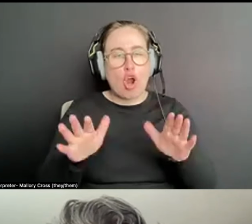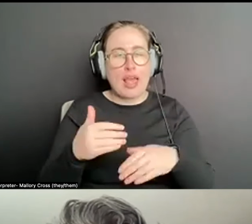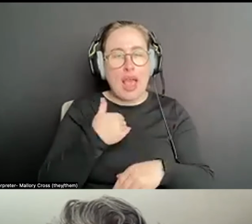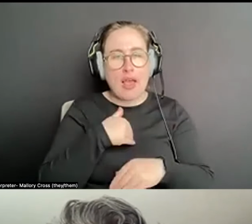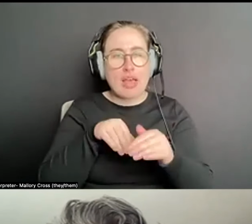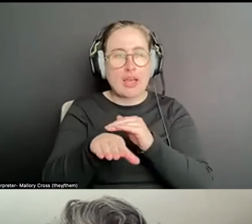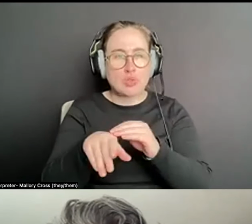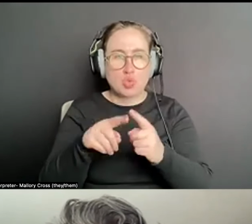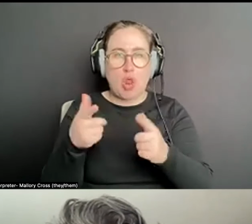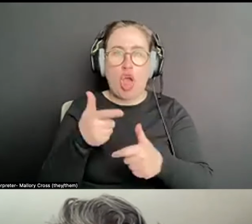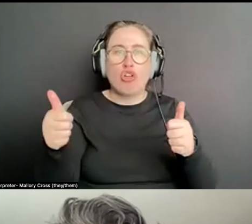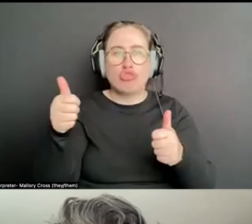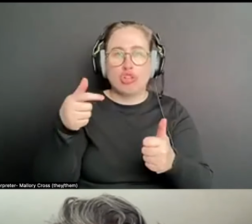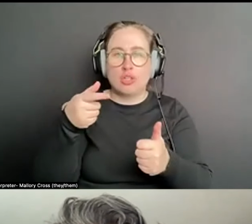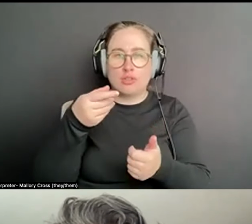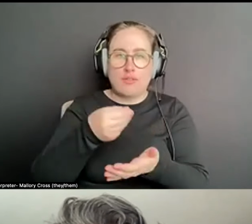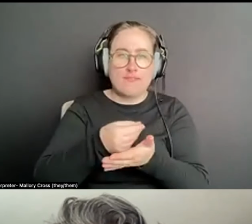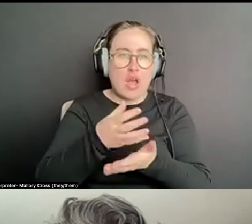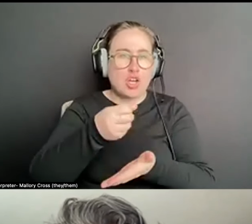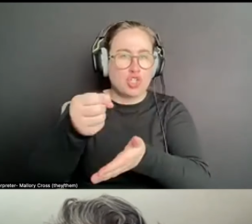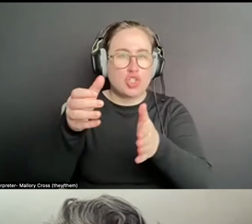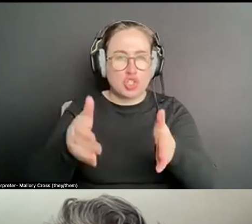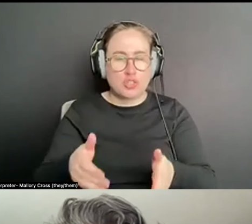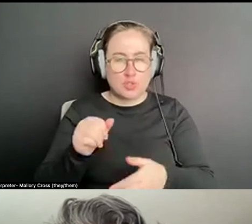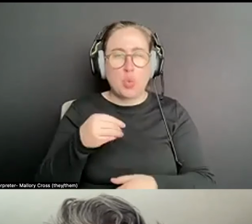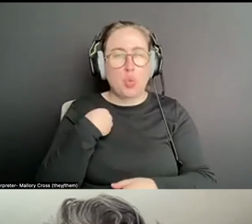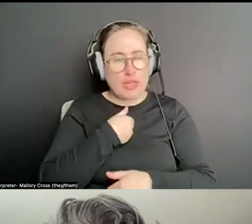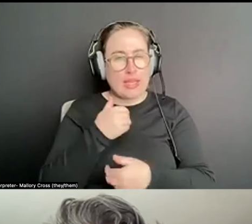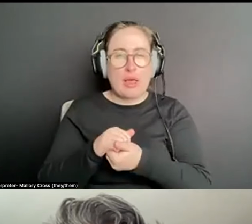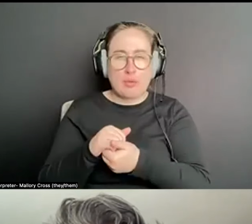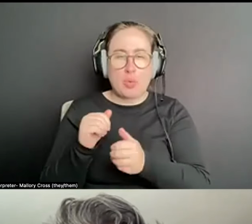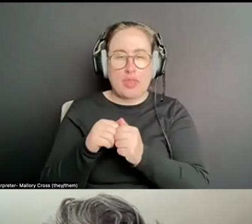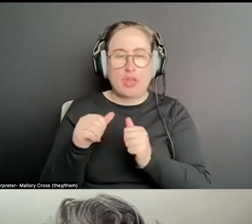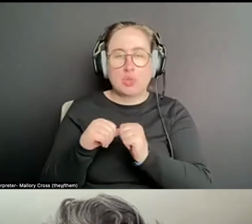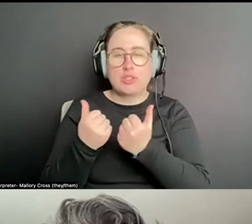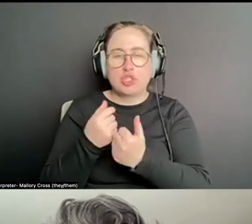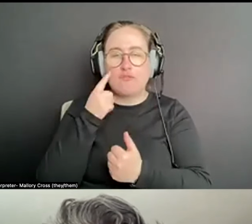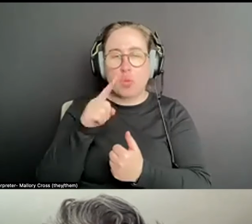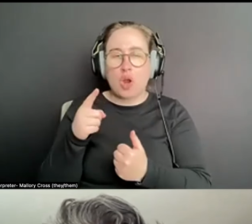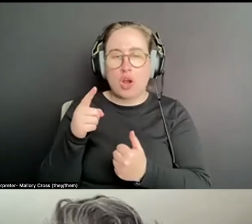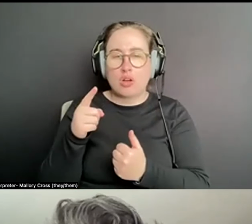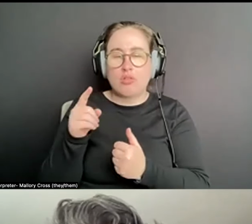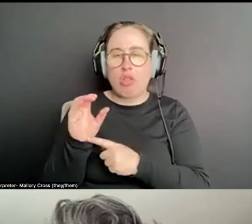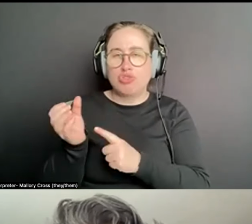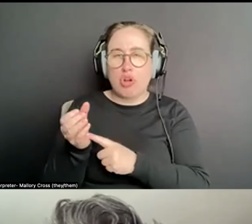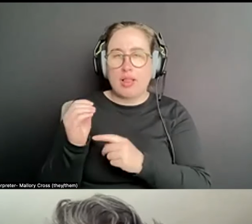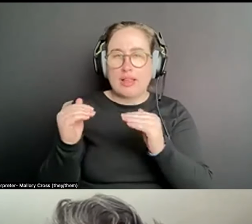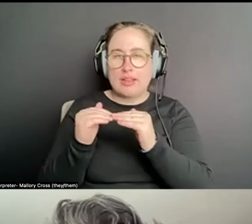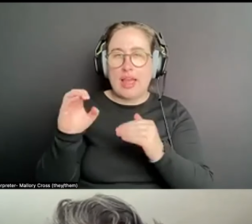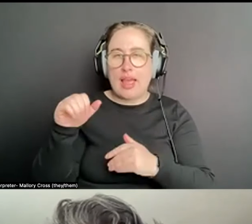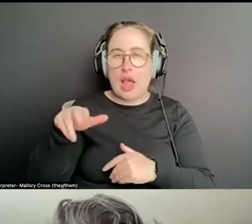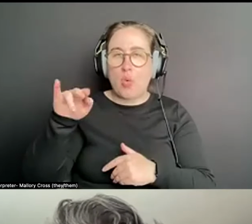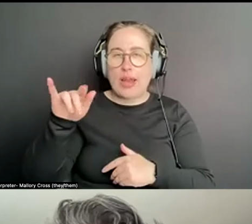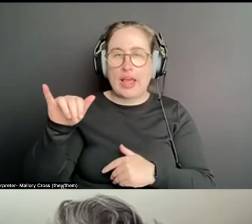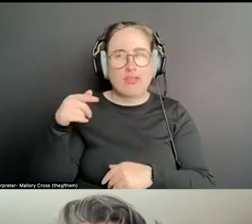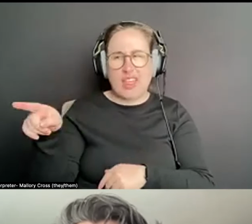larger funders. So we collaborated with the Association for Cultural Equity. They were already hooked up with the NEA.